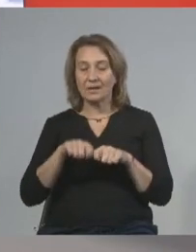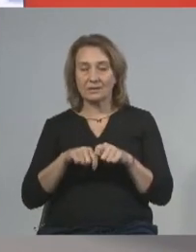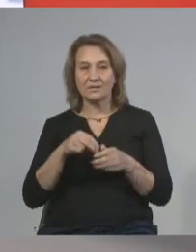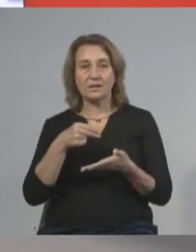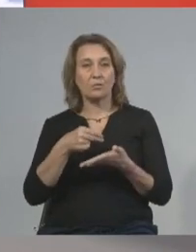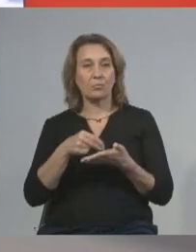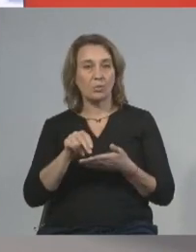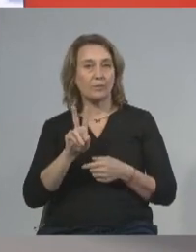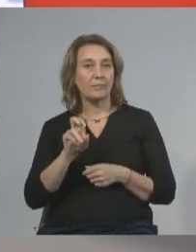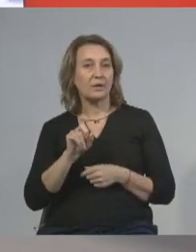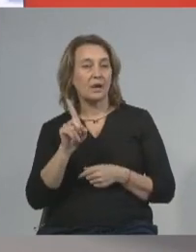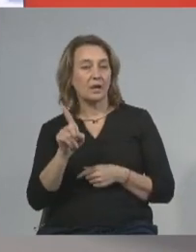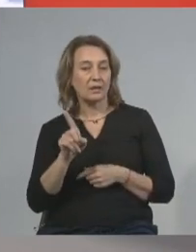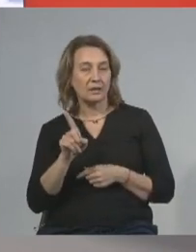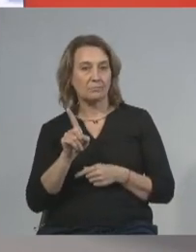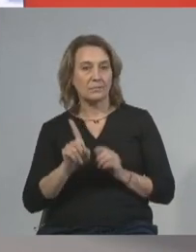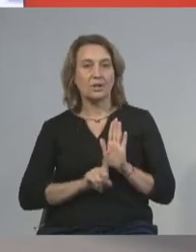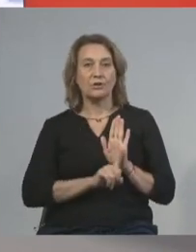bought